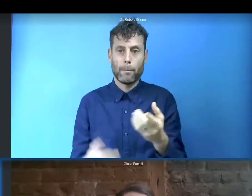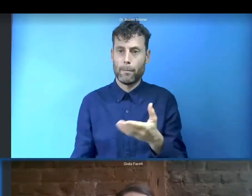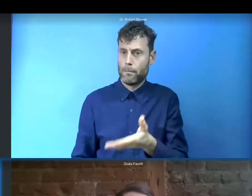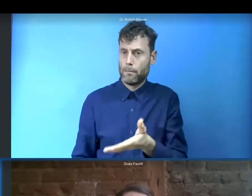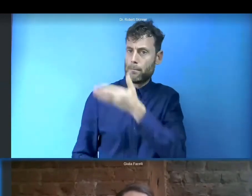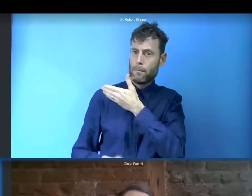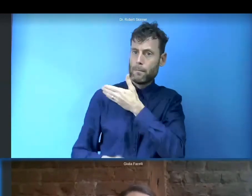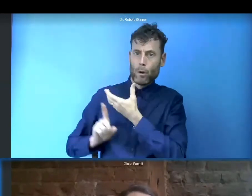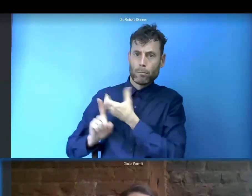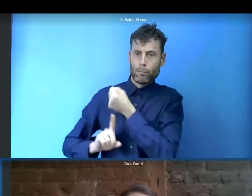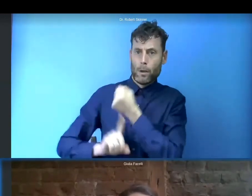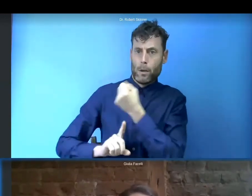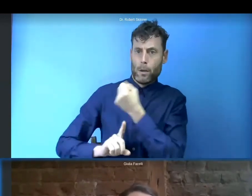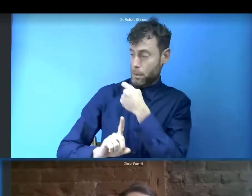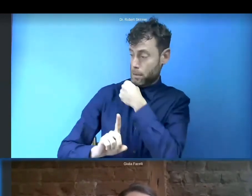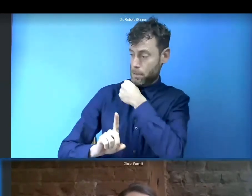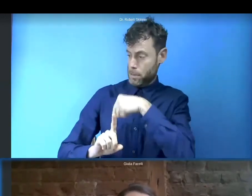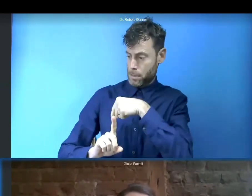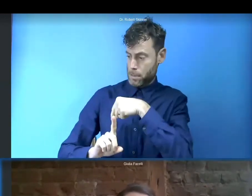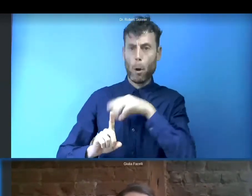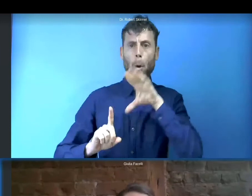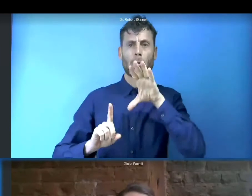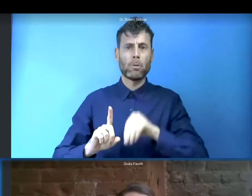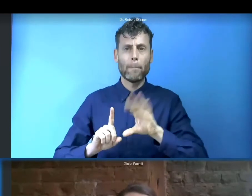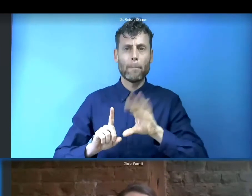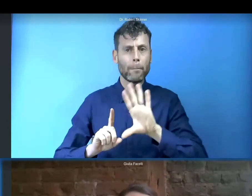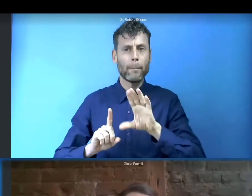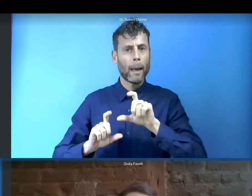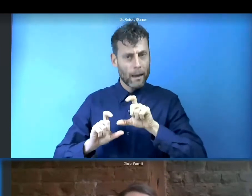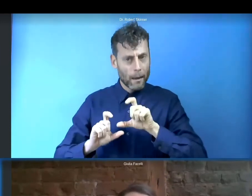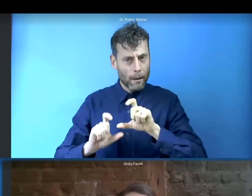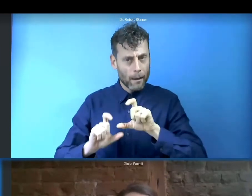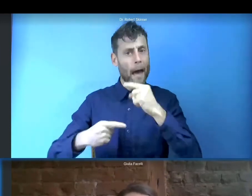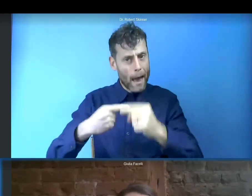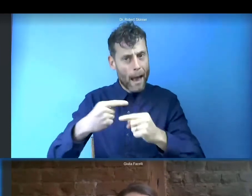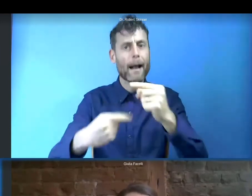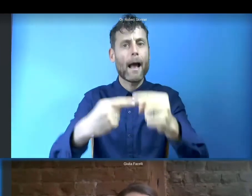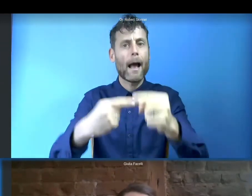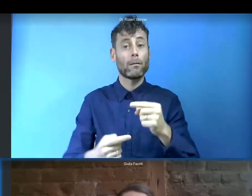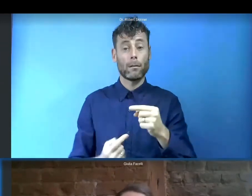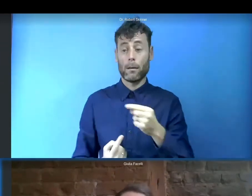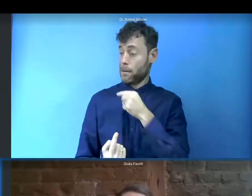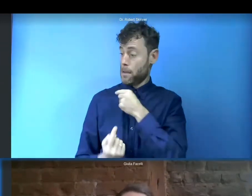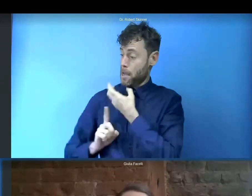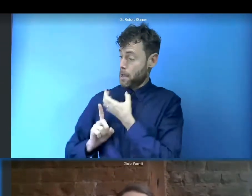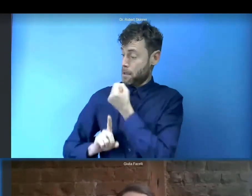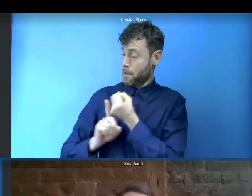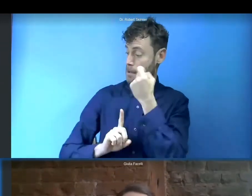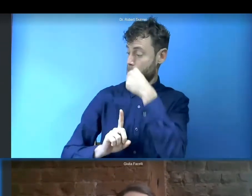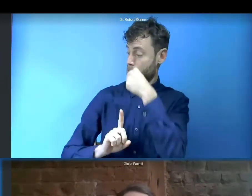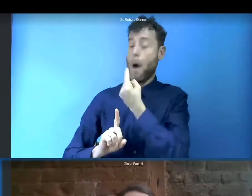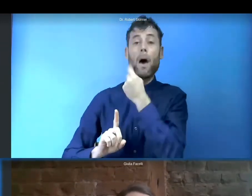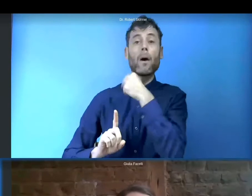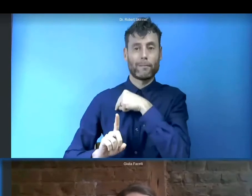Horizon 2020. And I think we can proudly say that projects like ROC have contributed to create it. It will be